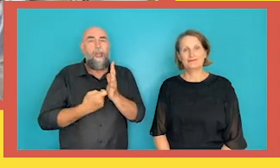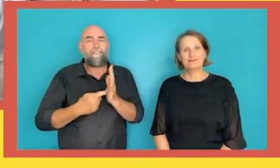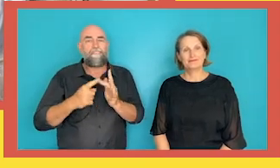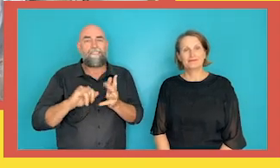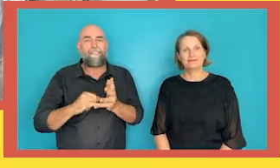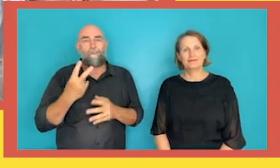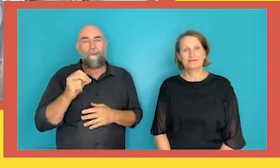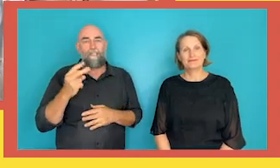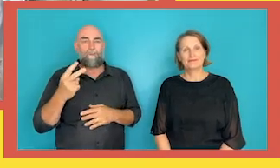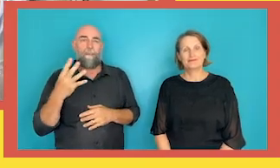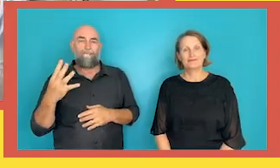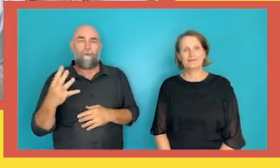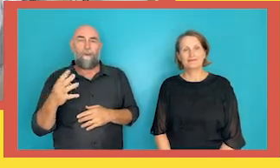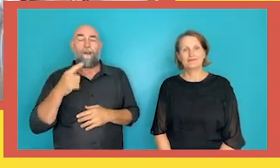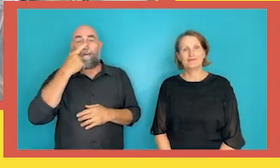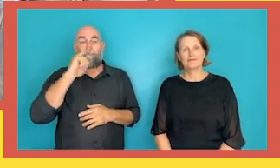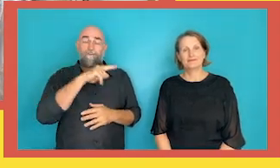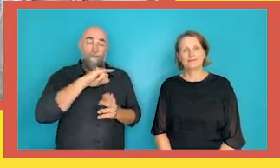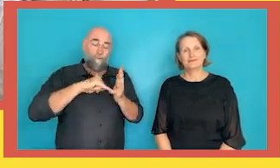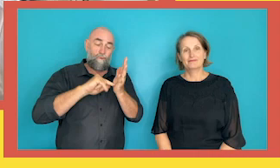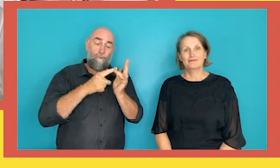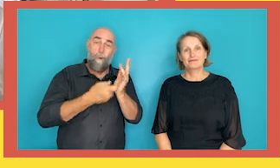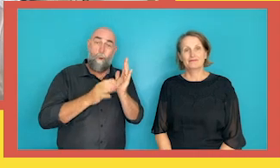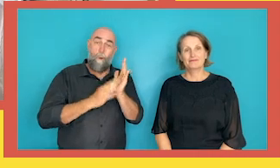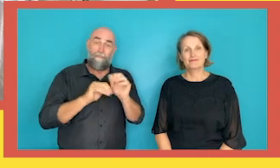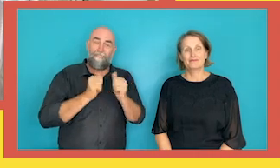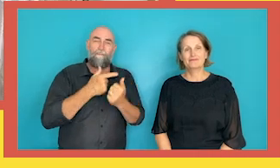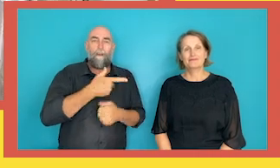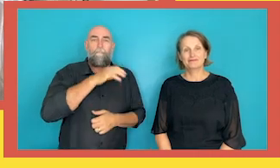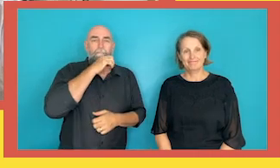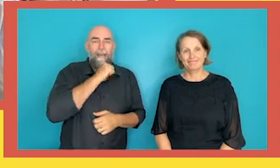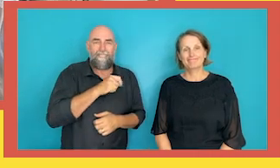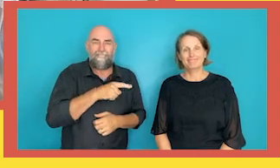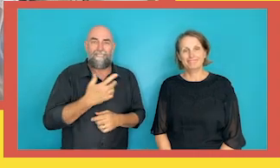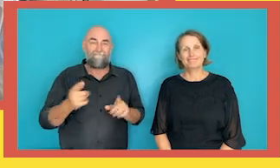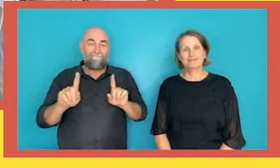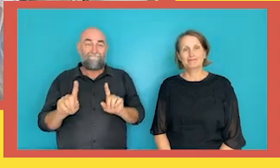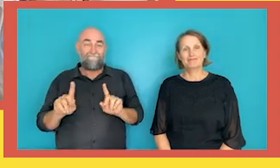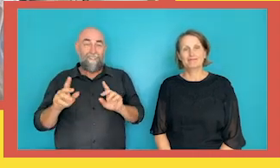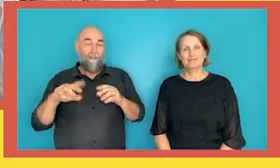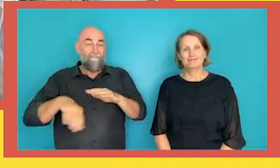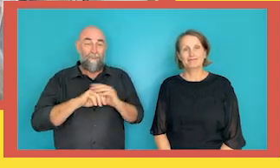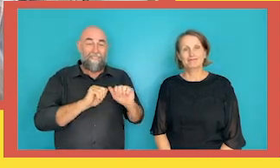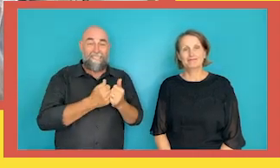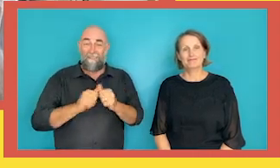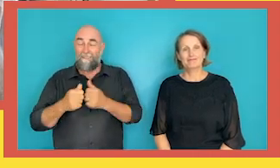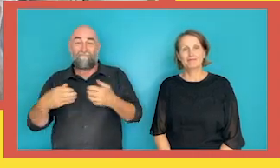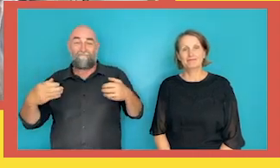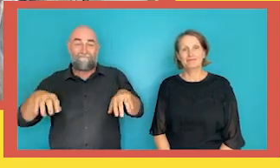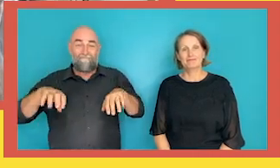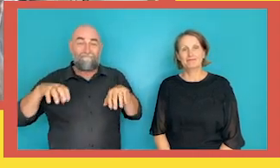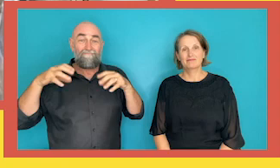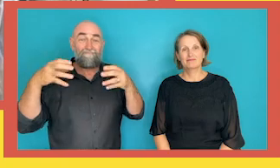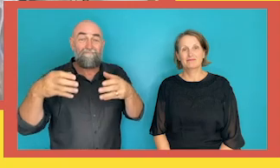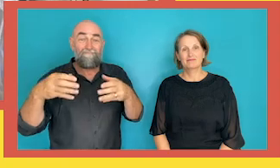2024 alongside the Aussie Storm, who are the men's goalball teams. Yes, this does hurt, and I did shed a few tears